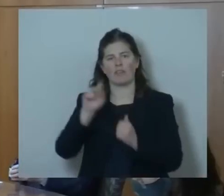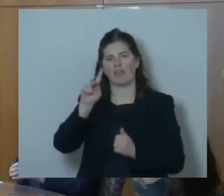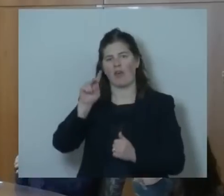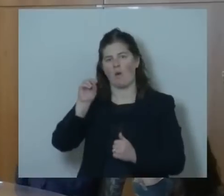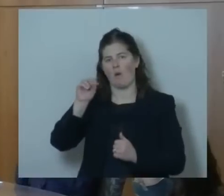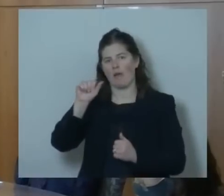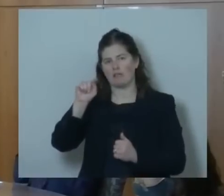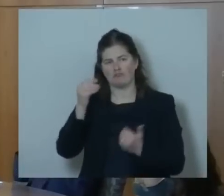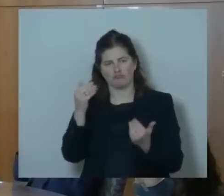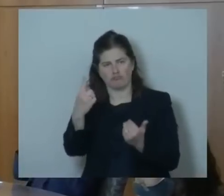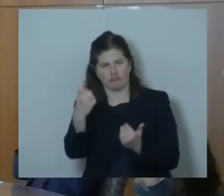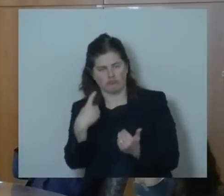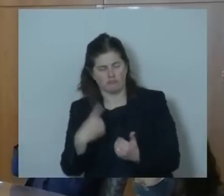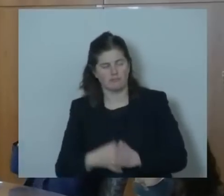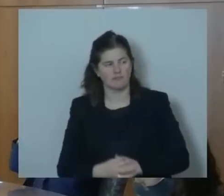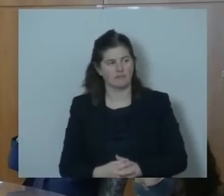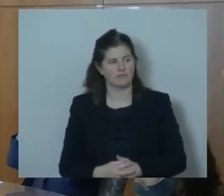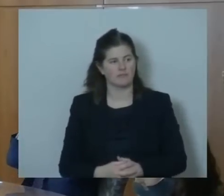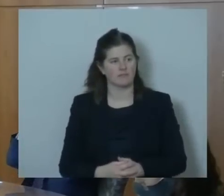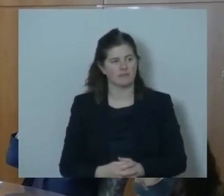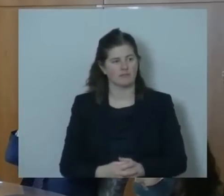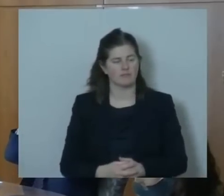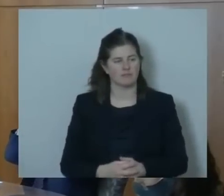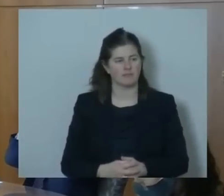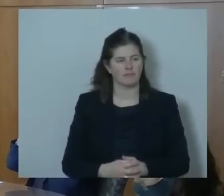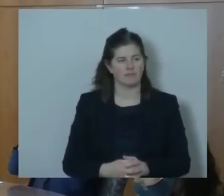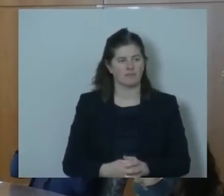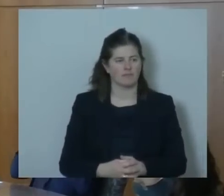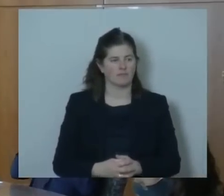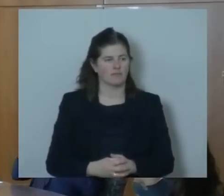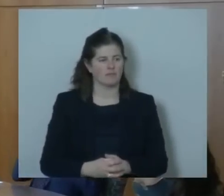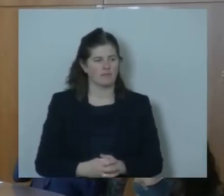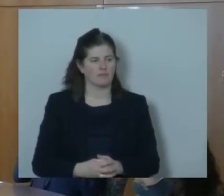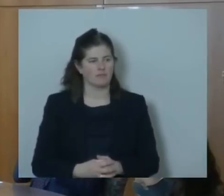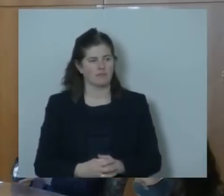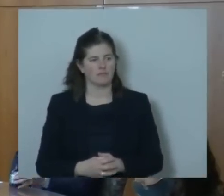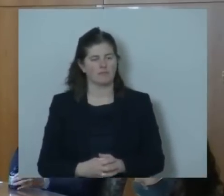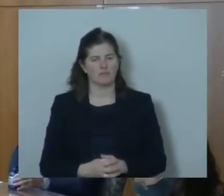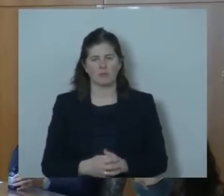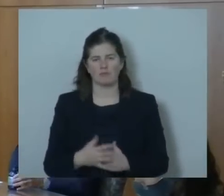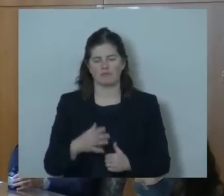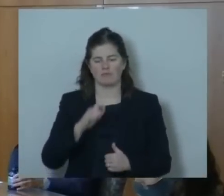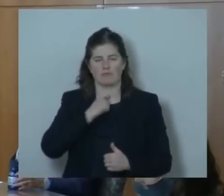ahead and ask your question. All right, sorry, let me mute mine. All right.